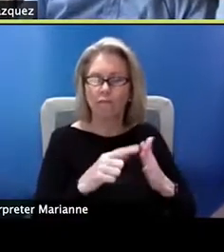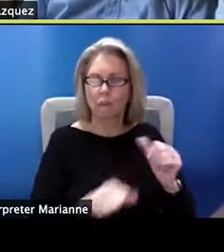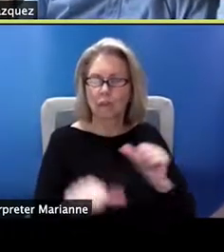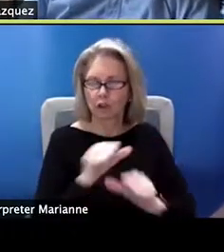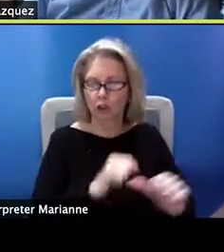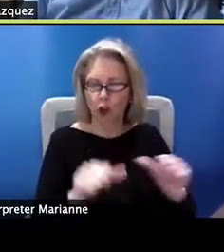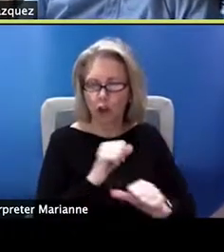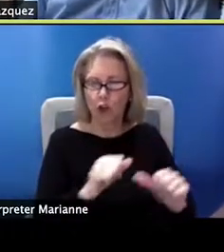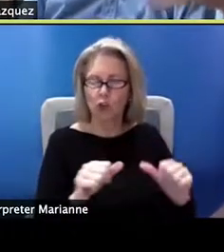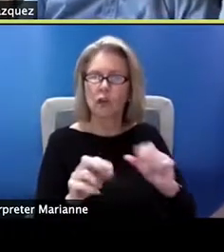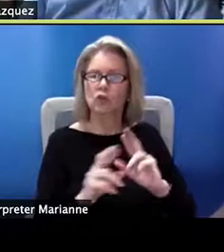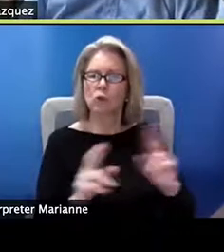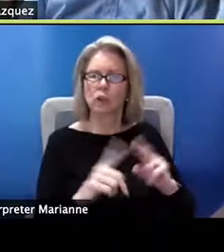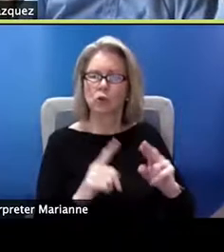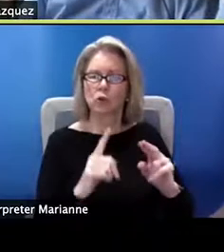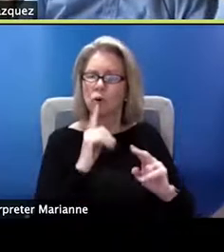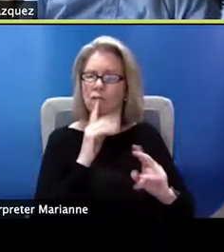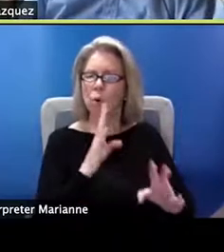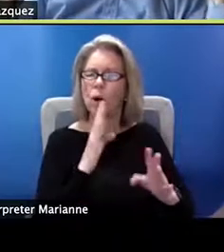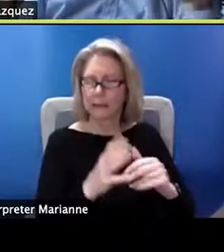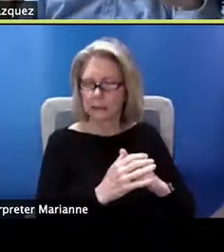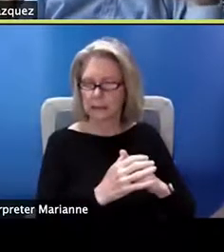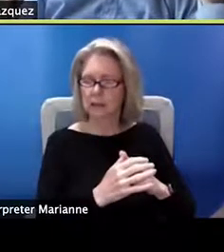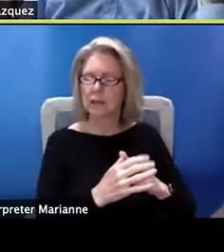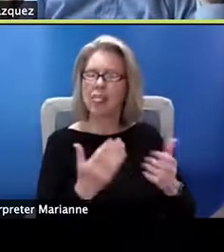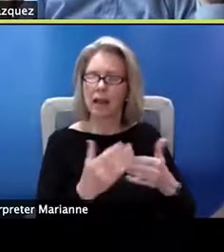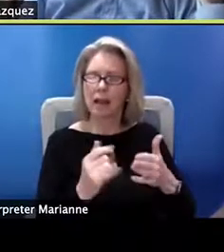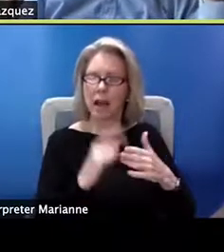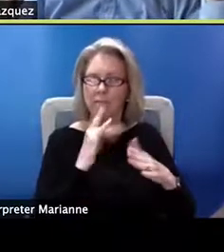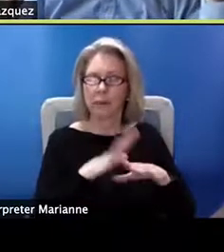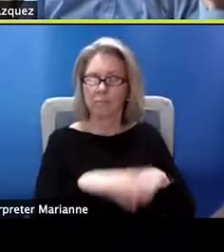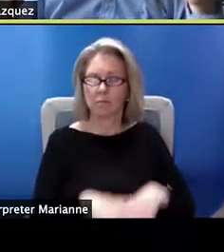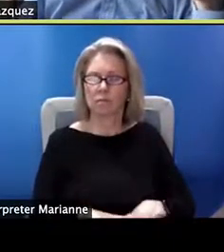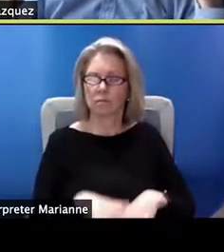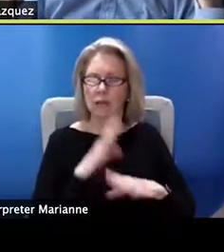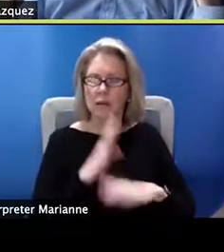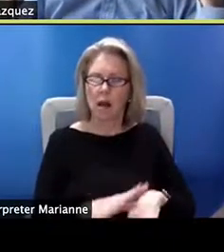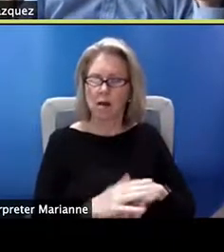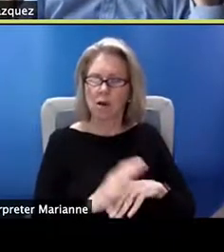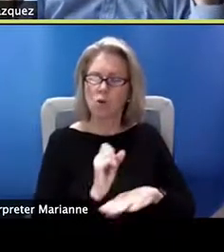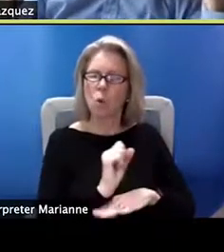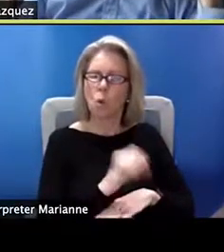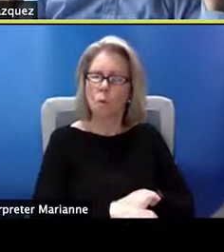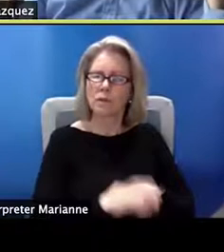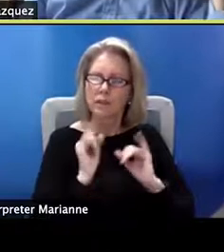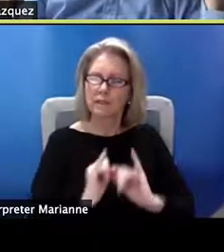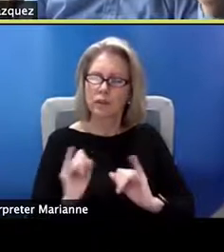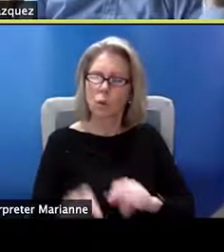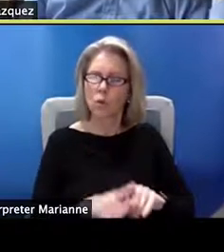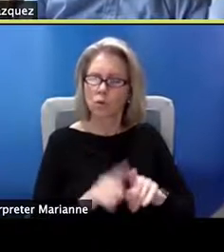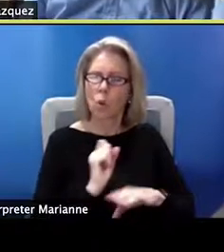reaching to voice of things that have been silenced. So overcoming individuation is also overcoming